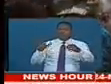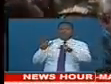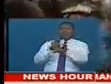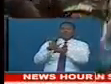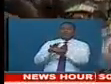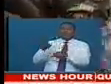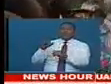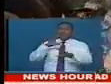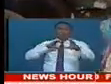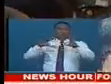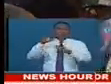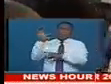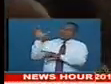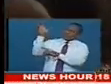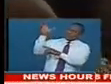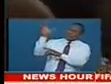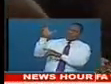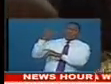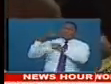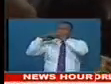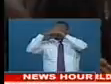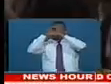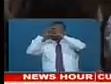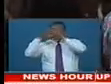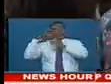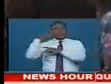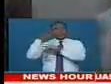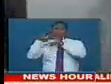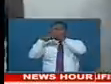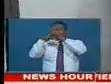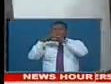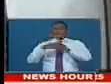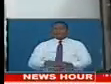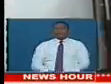complete the conversion of a communication antenna into a functioning radio telescope.